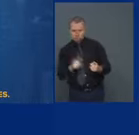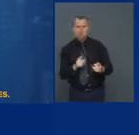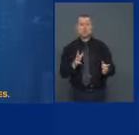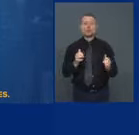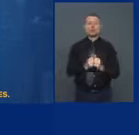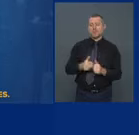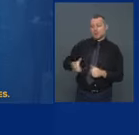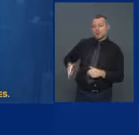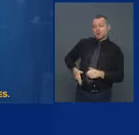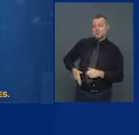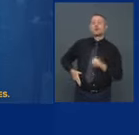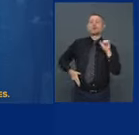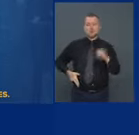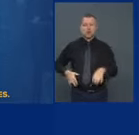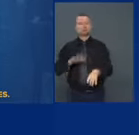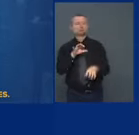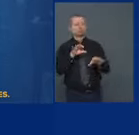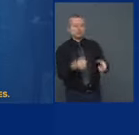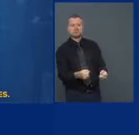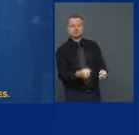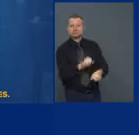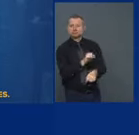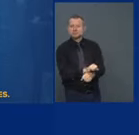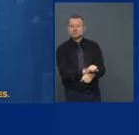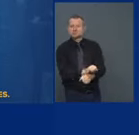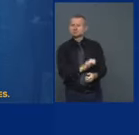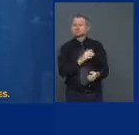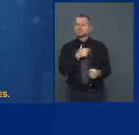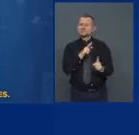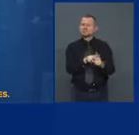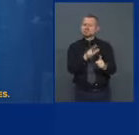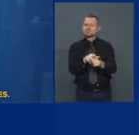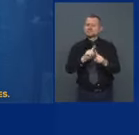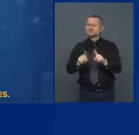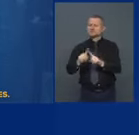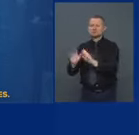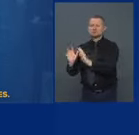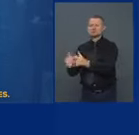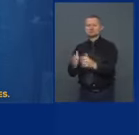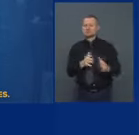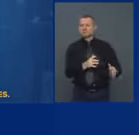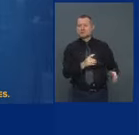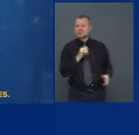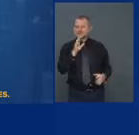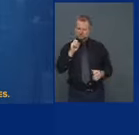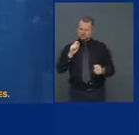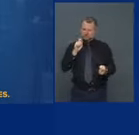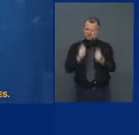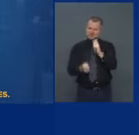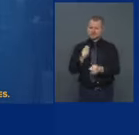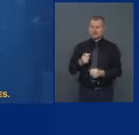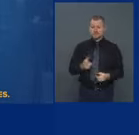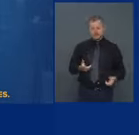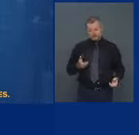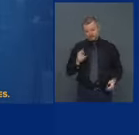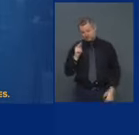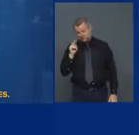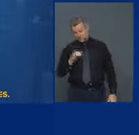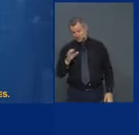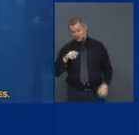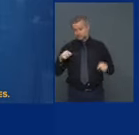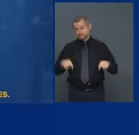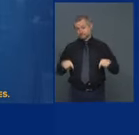arrest. That has to be redesigned. New York City has 35,000 people, $10 billion